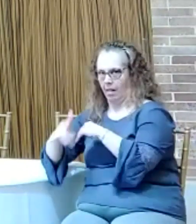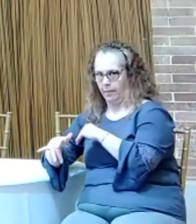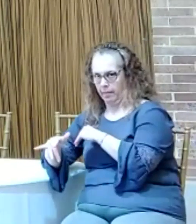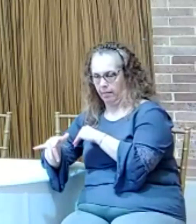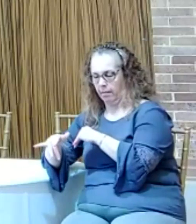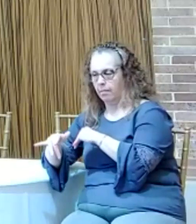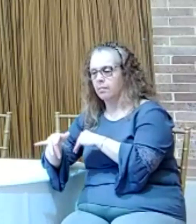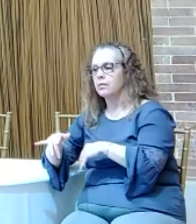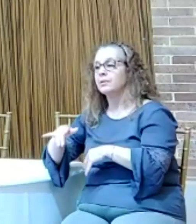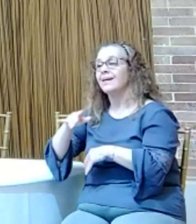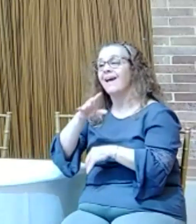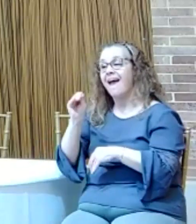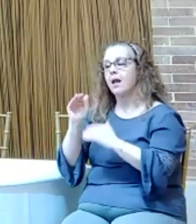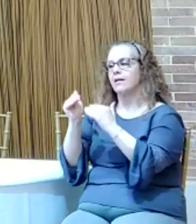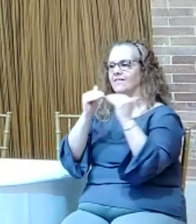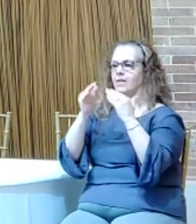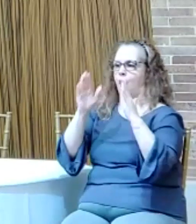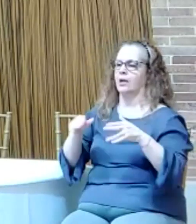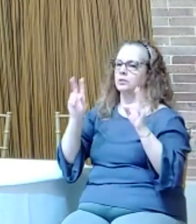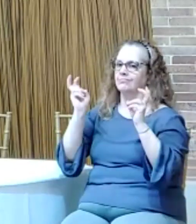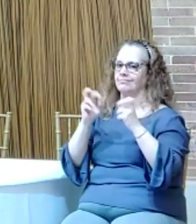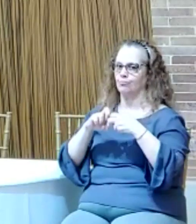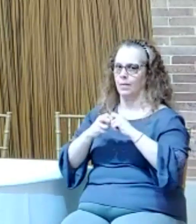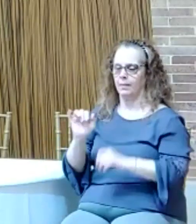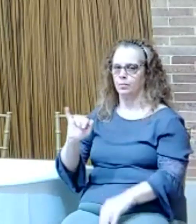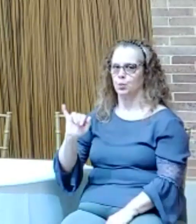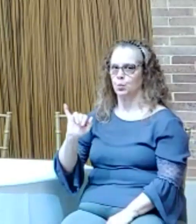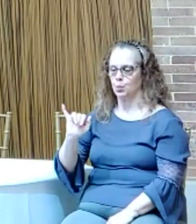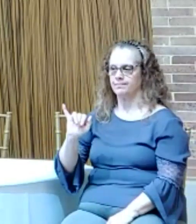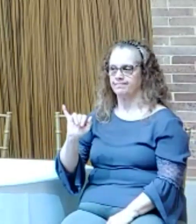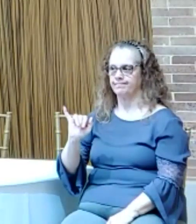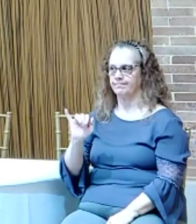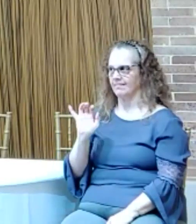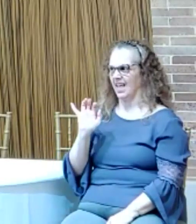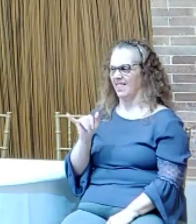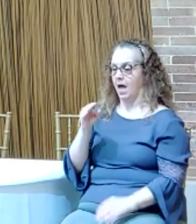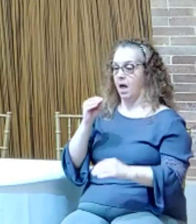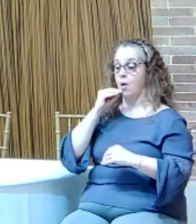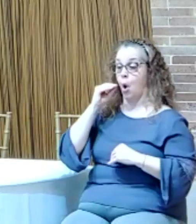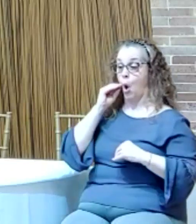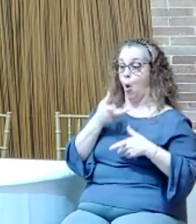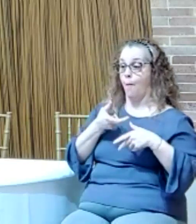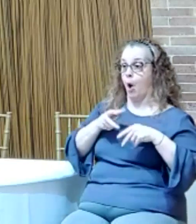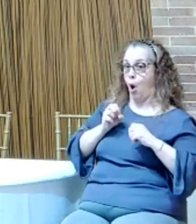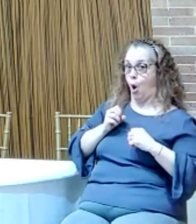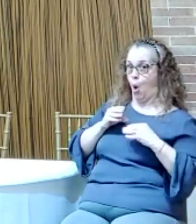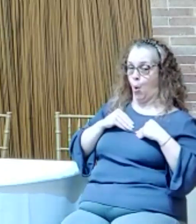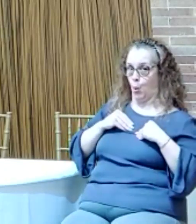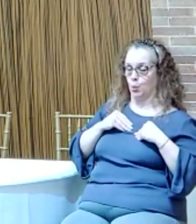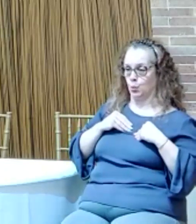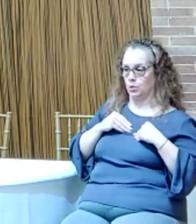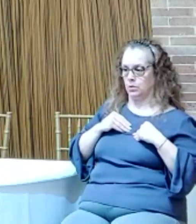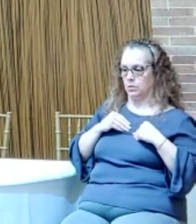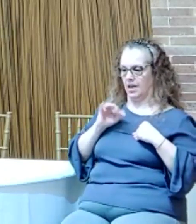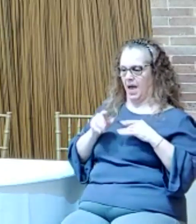is also also a fair housing issue that home ownership Gap that my friend Demetria talked about uh